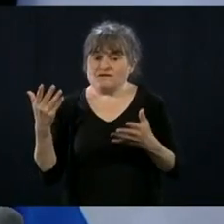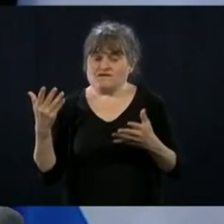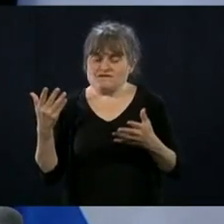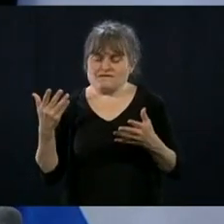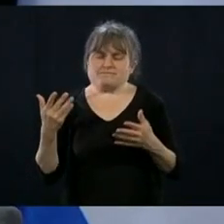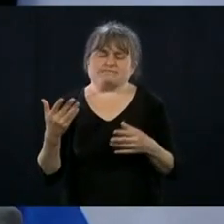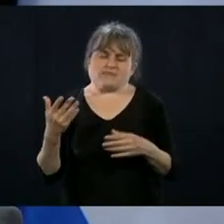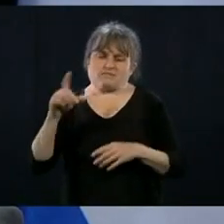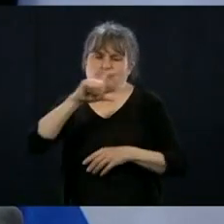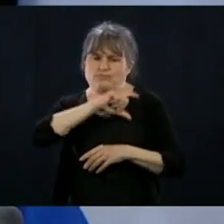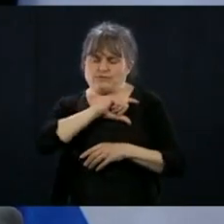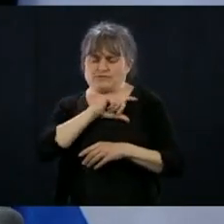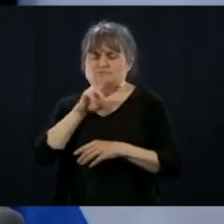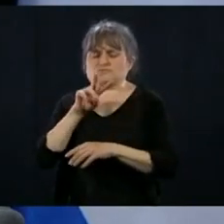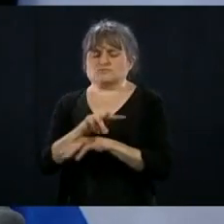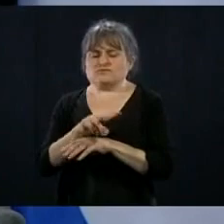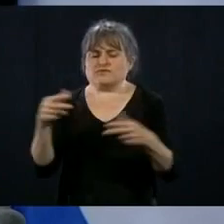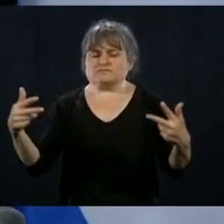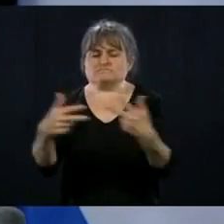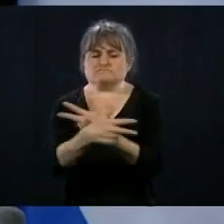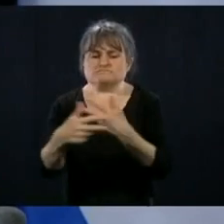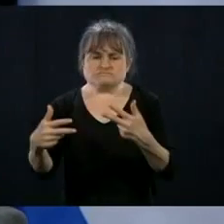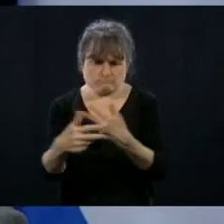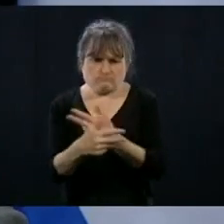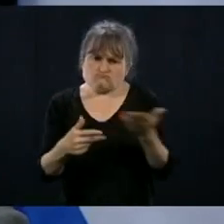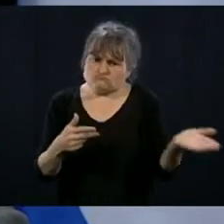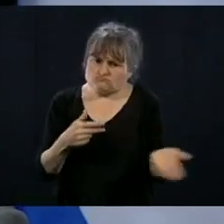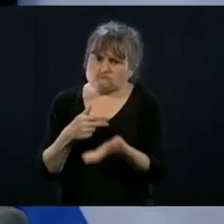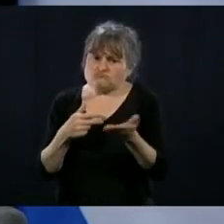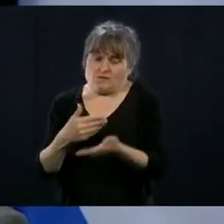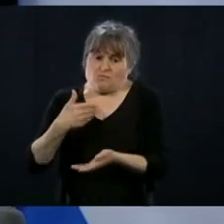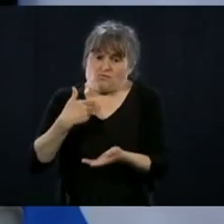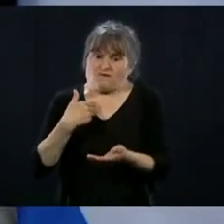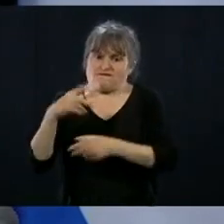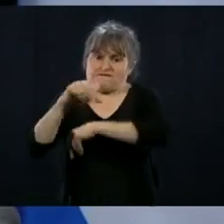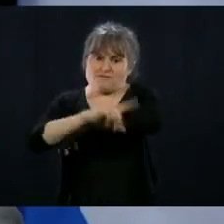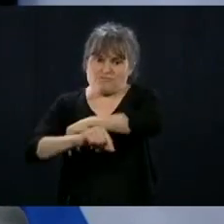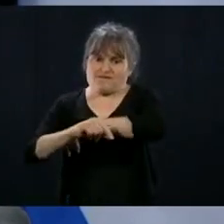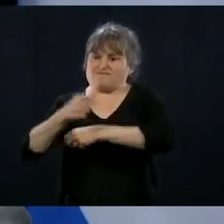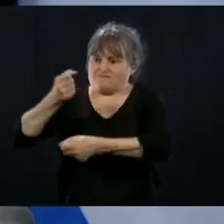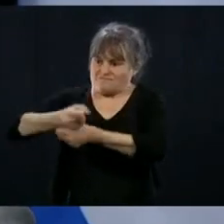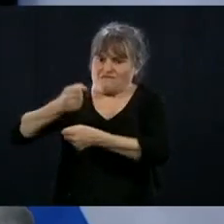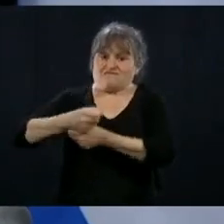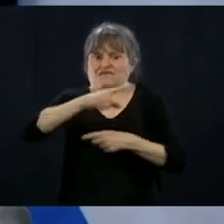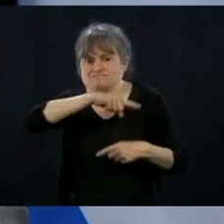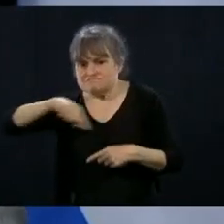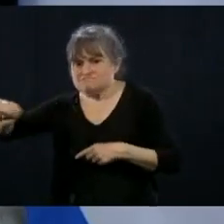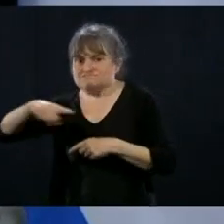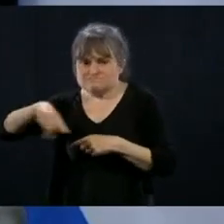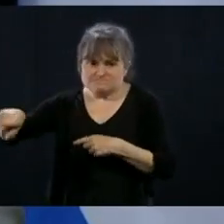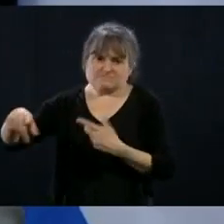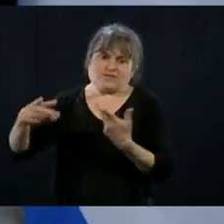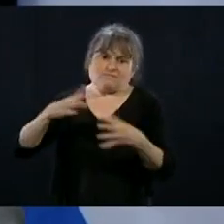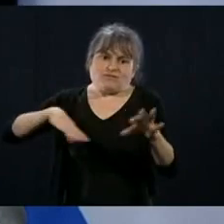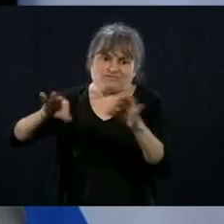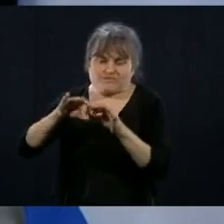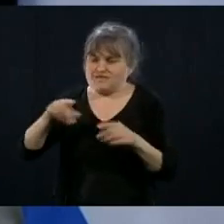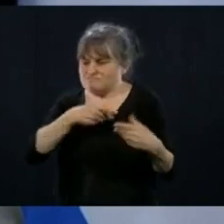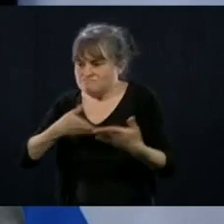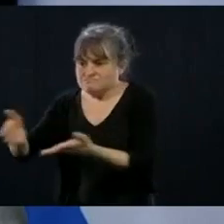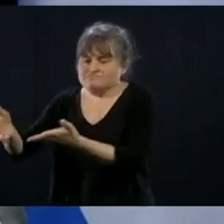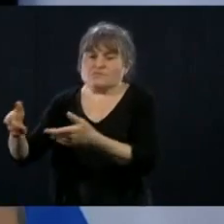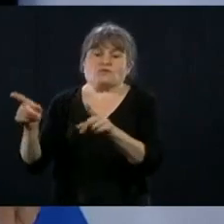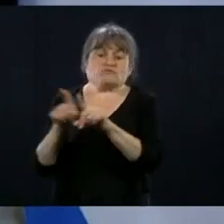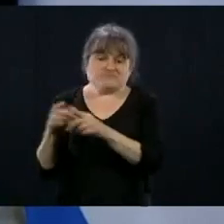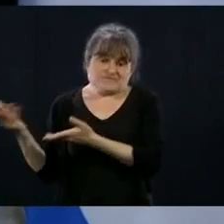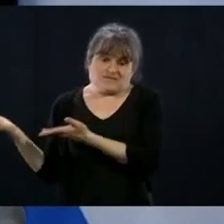We are removing certain roadblocks for reasons of ease, so that essential workers, the new